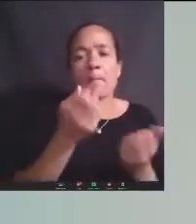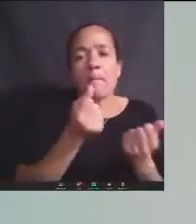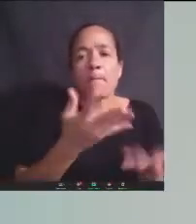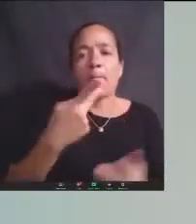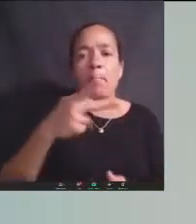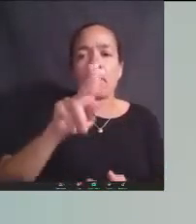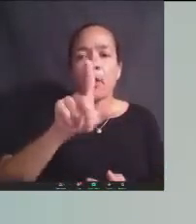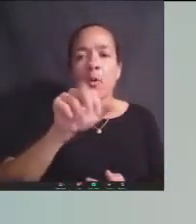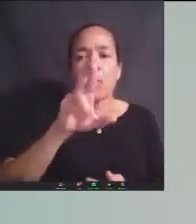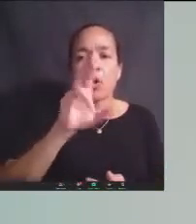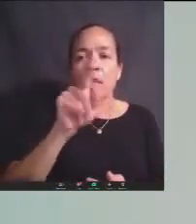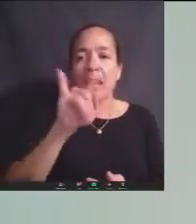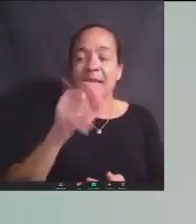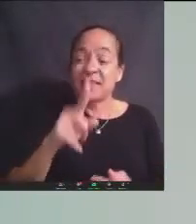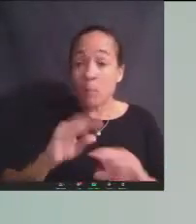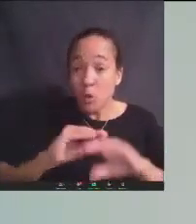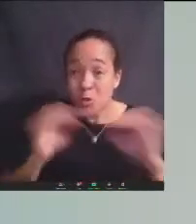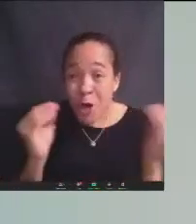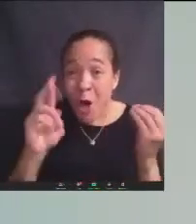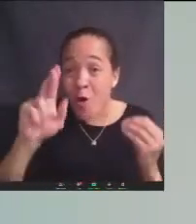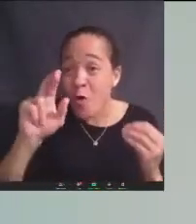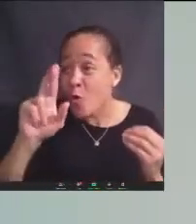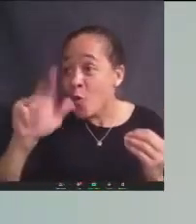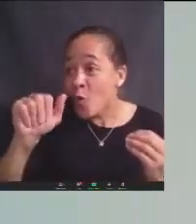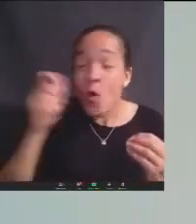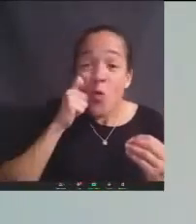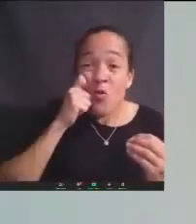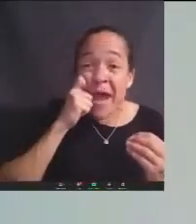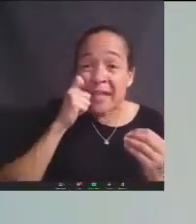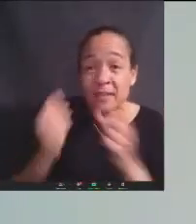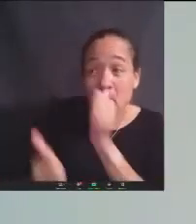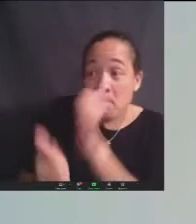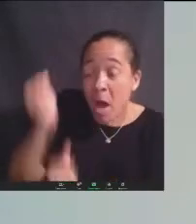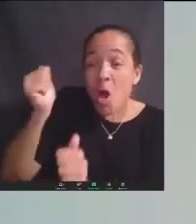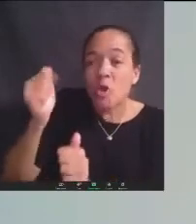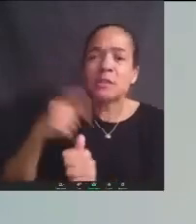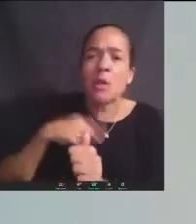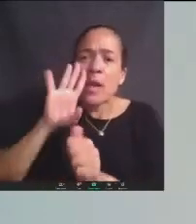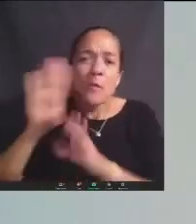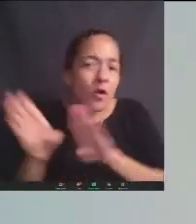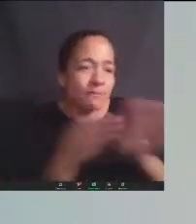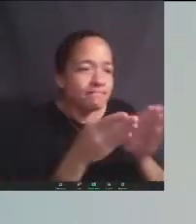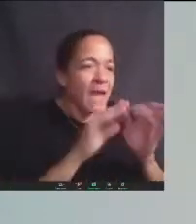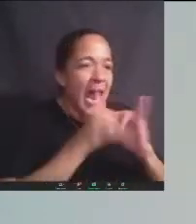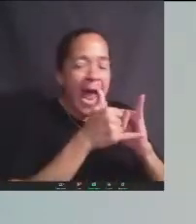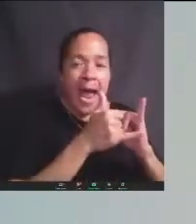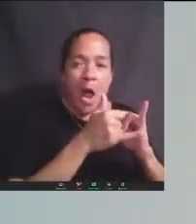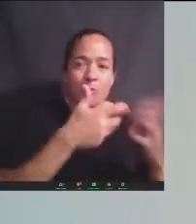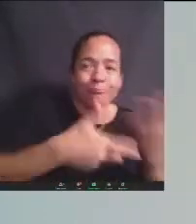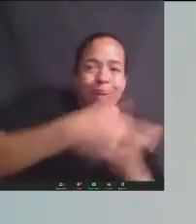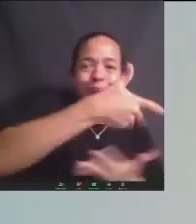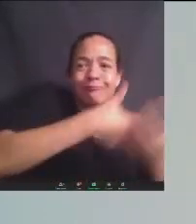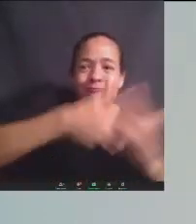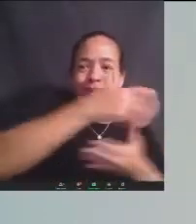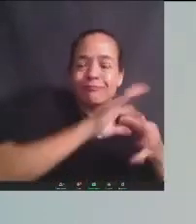more inclined for pluralistic ideas. The problem is, in this country, we've